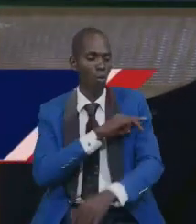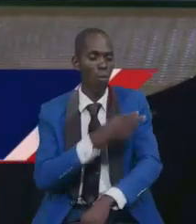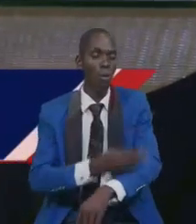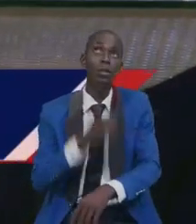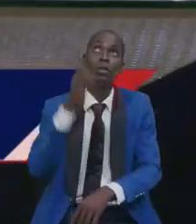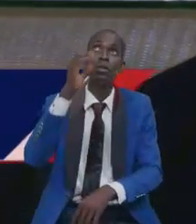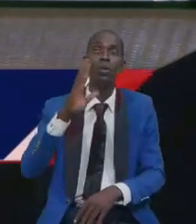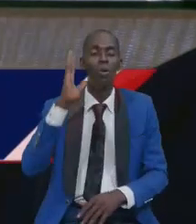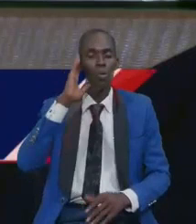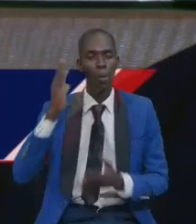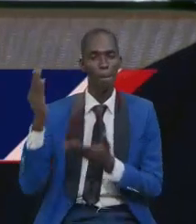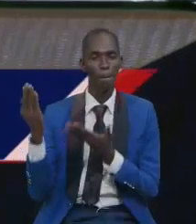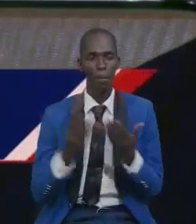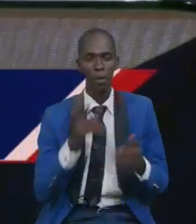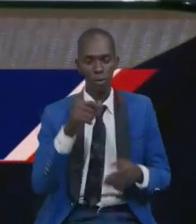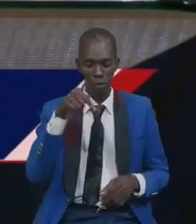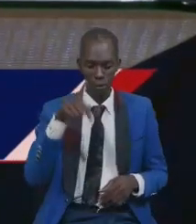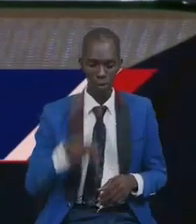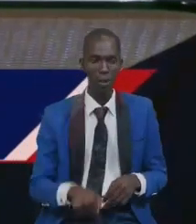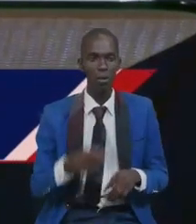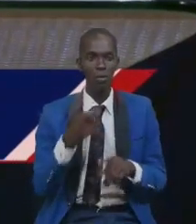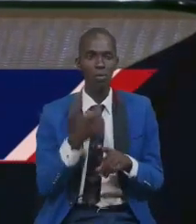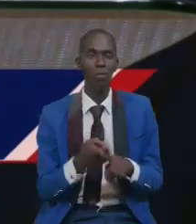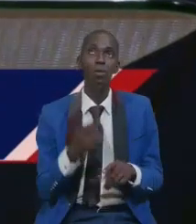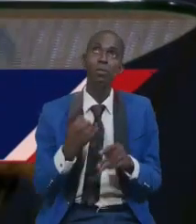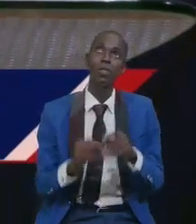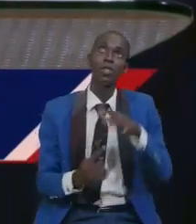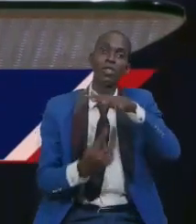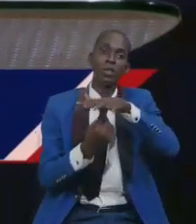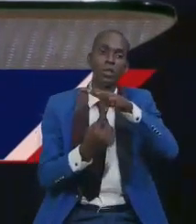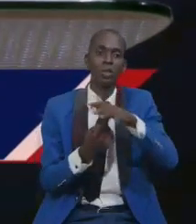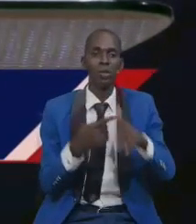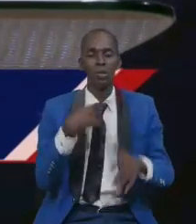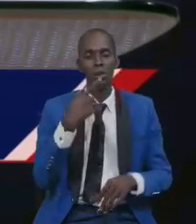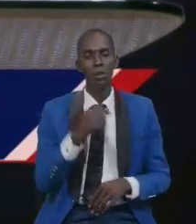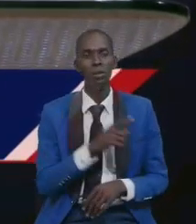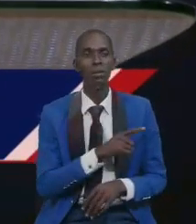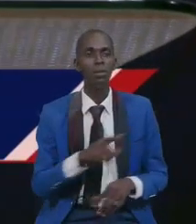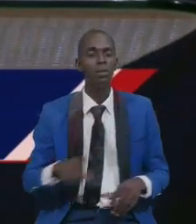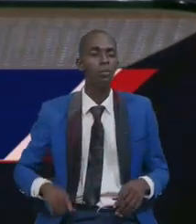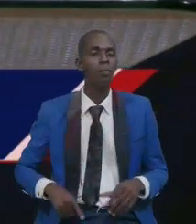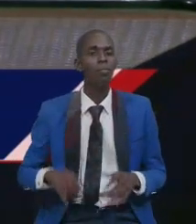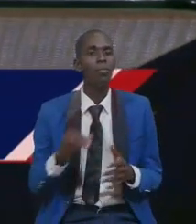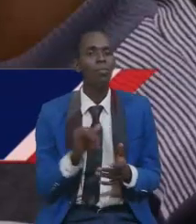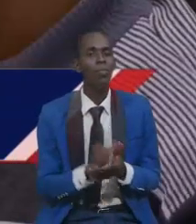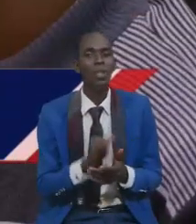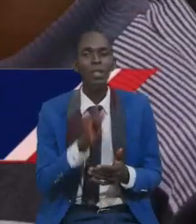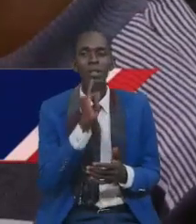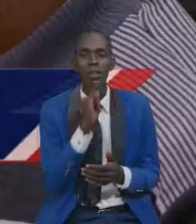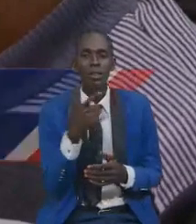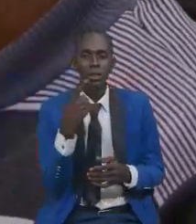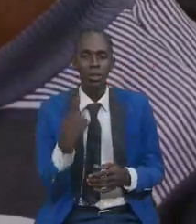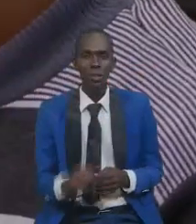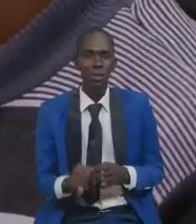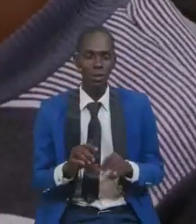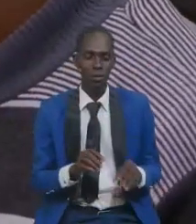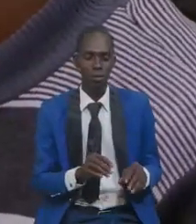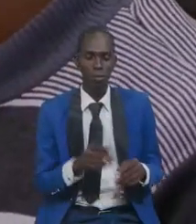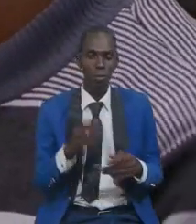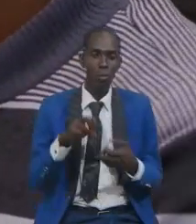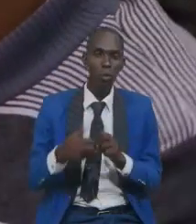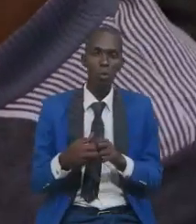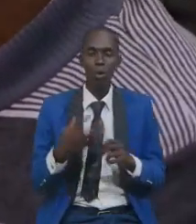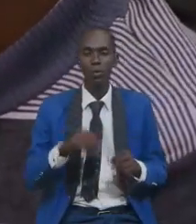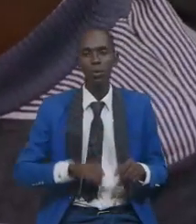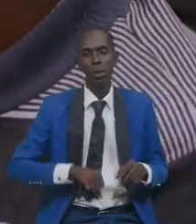thee down from thence, says the Lord. That's the position of the pride. They think they